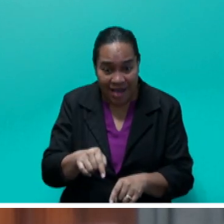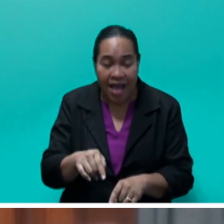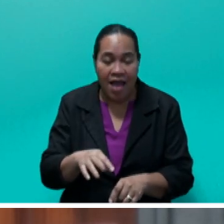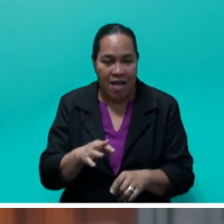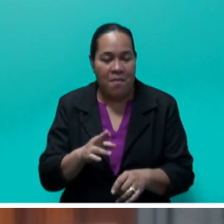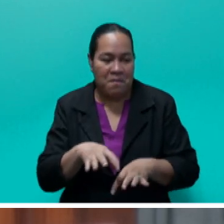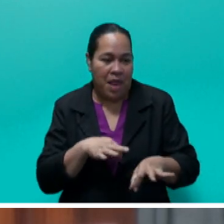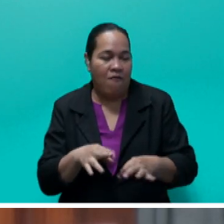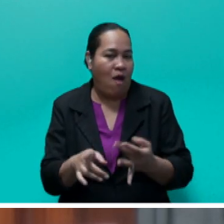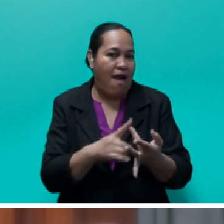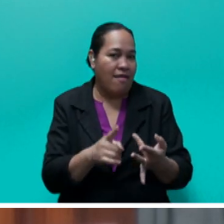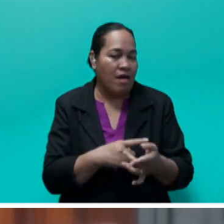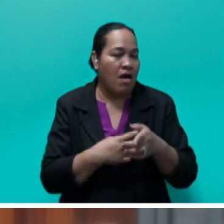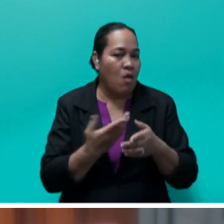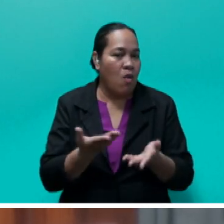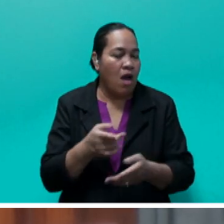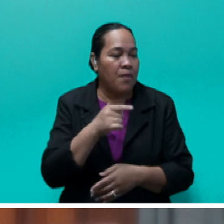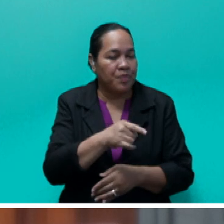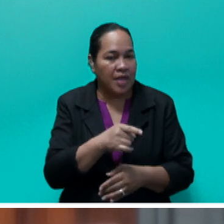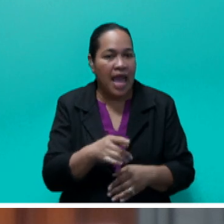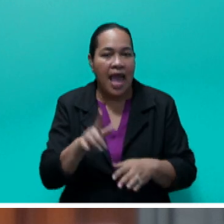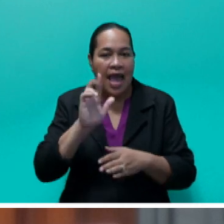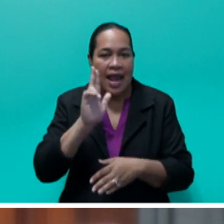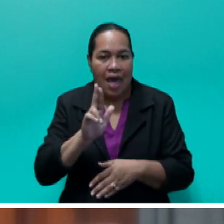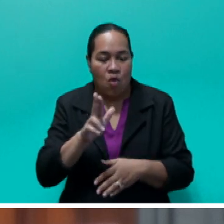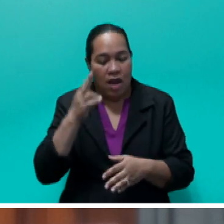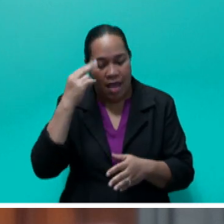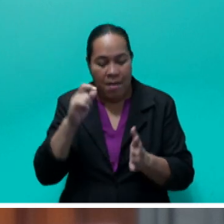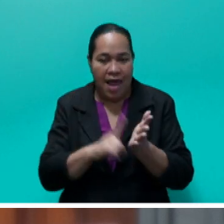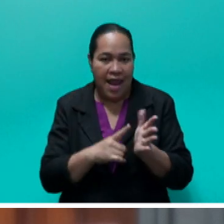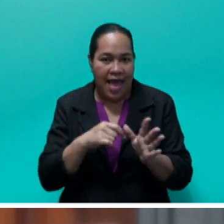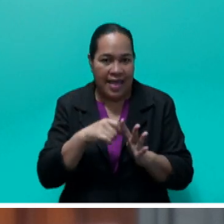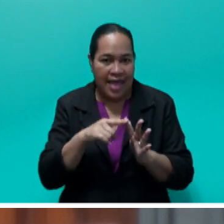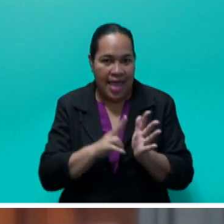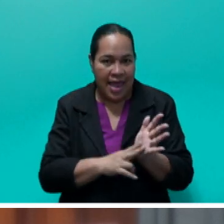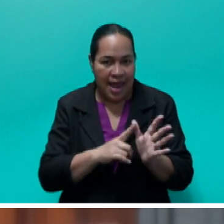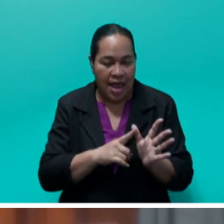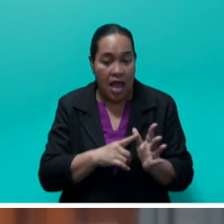Lakemba, whereby another $250,000 had been released as an